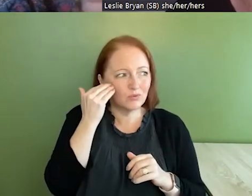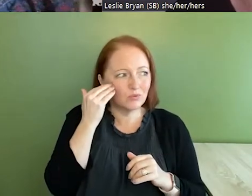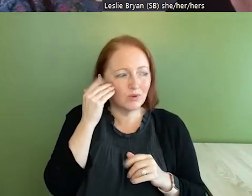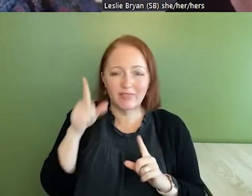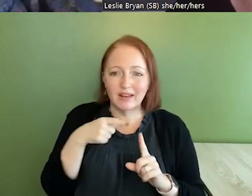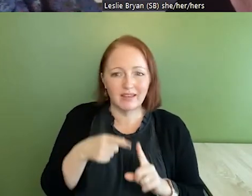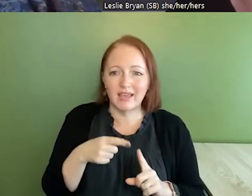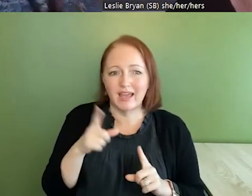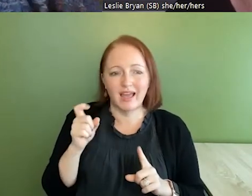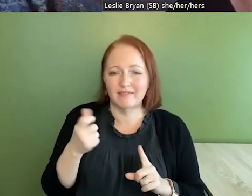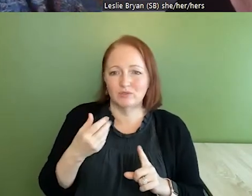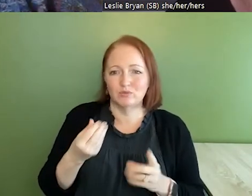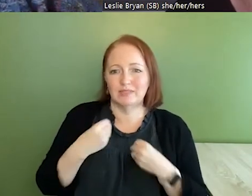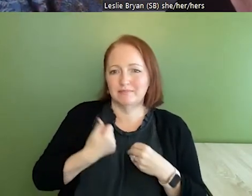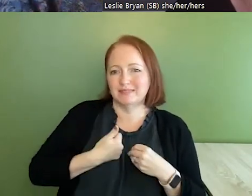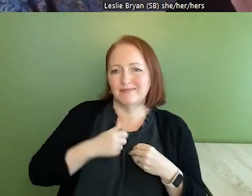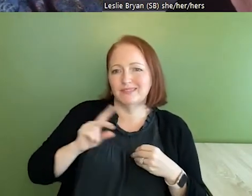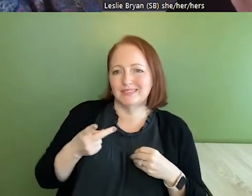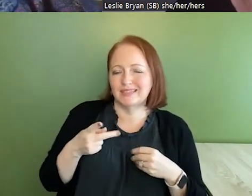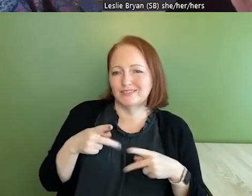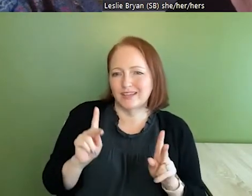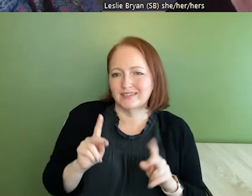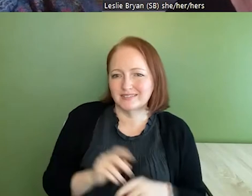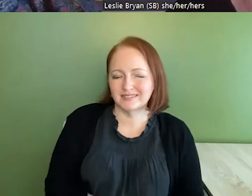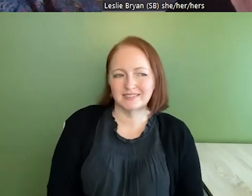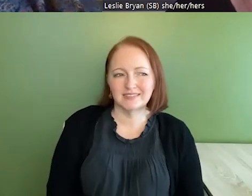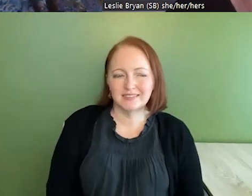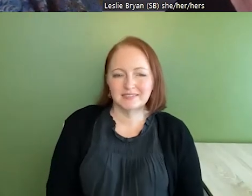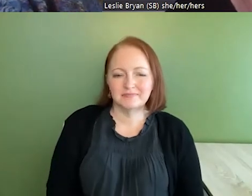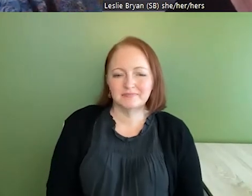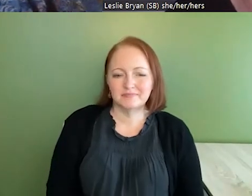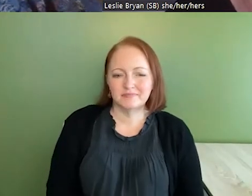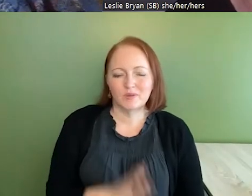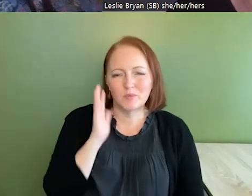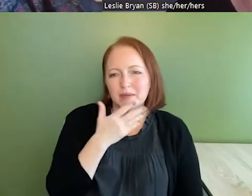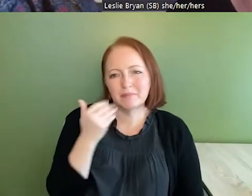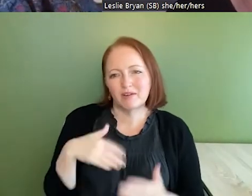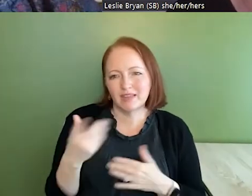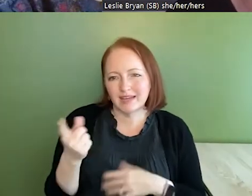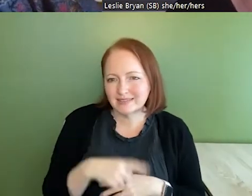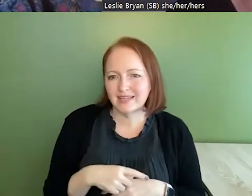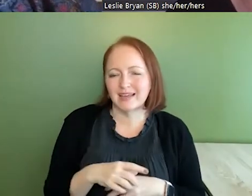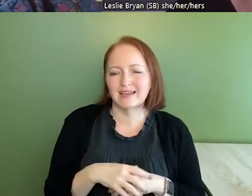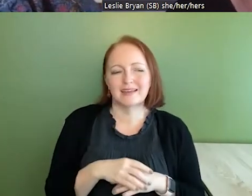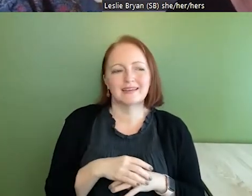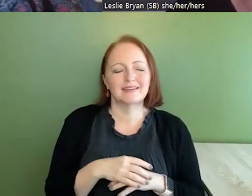day, I have to give myself a second chance, that it's going to be better the next day, or